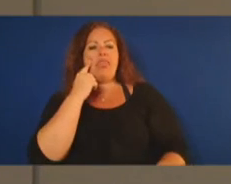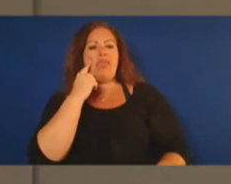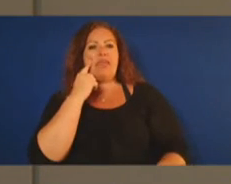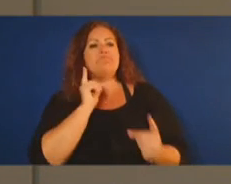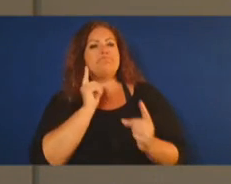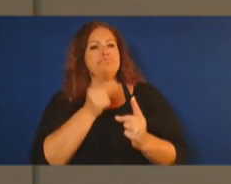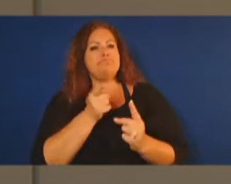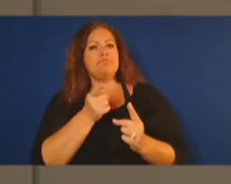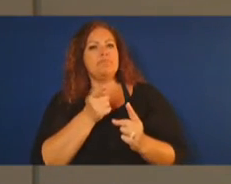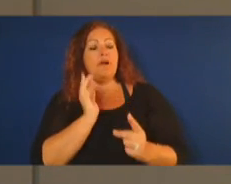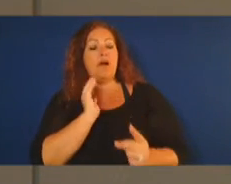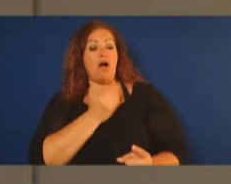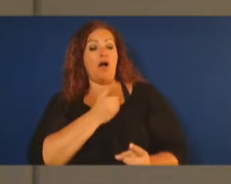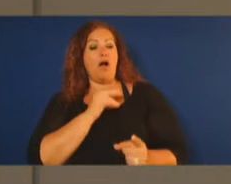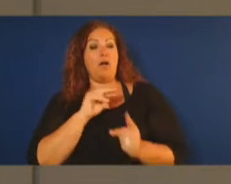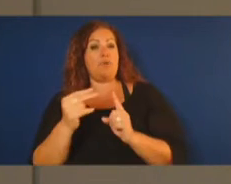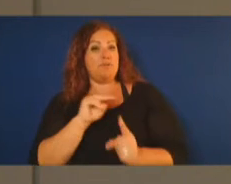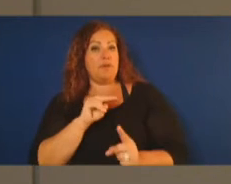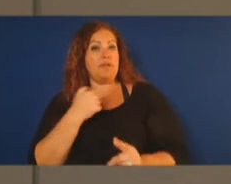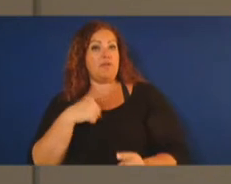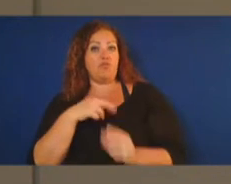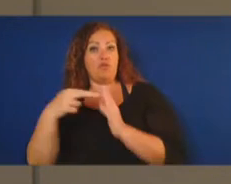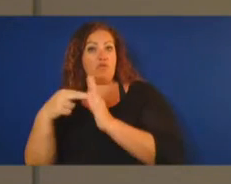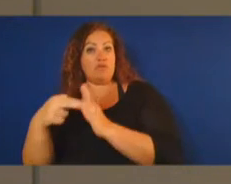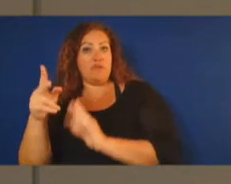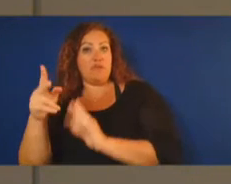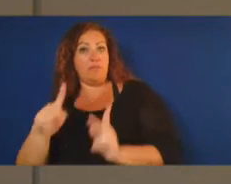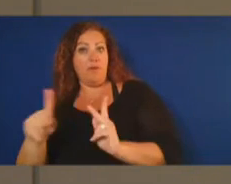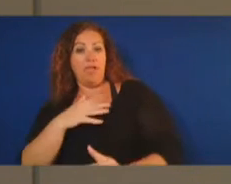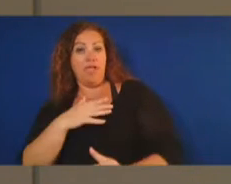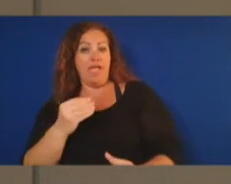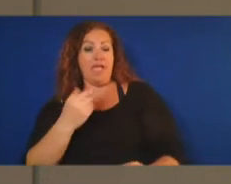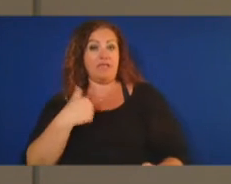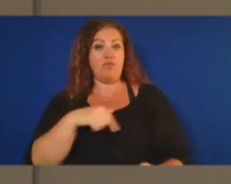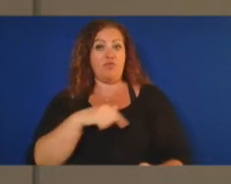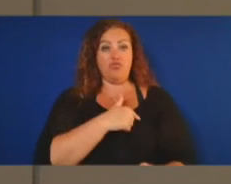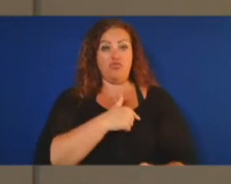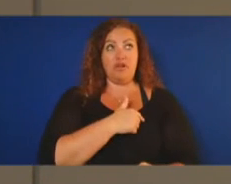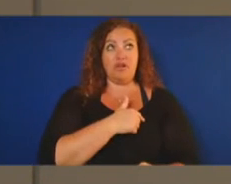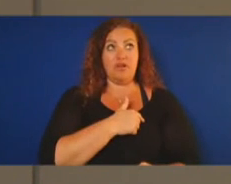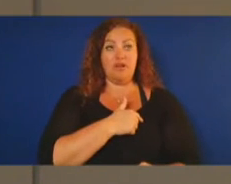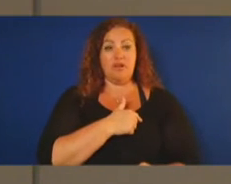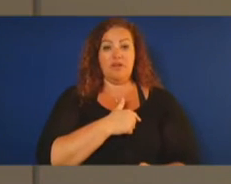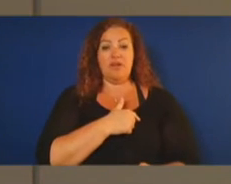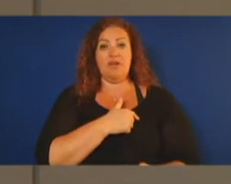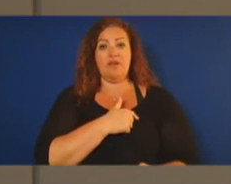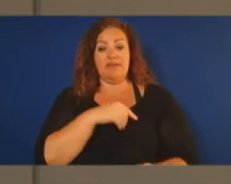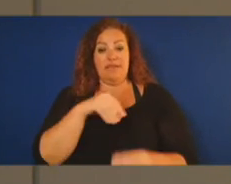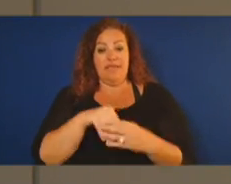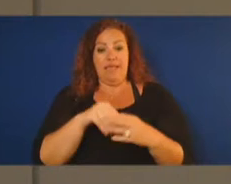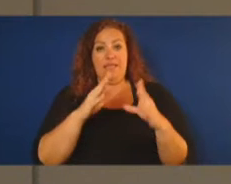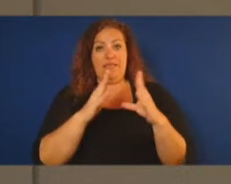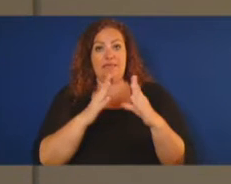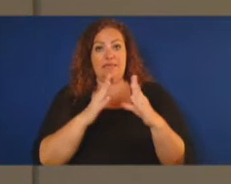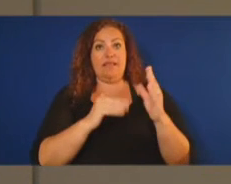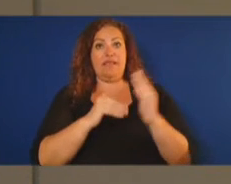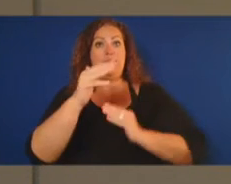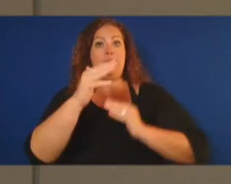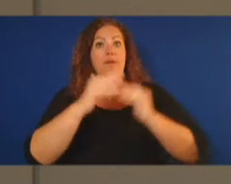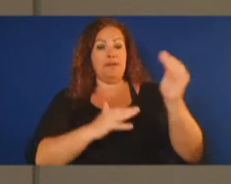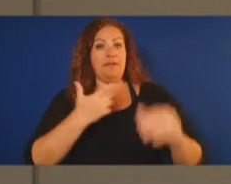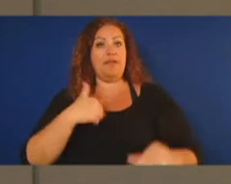our perspective we represent the people and we are we we are housed in a city building so we are a